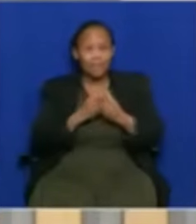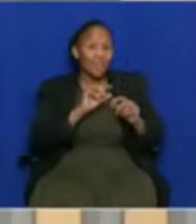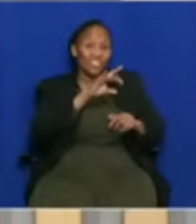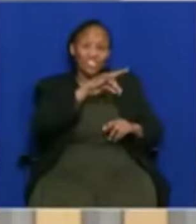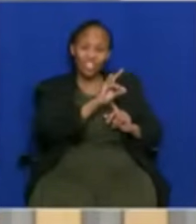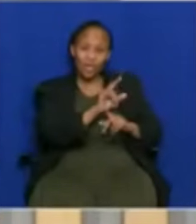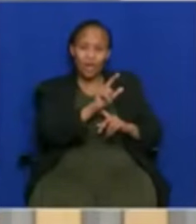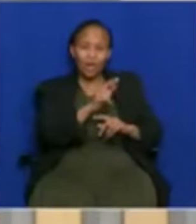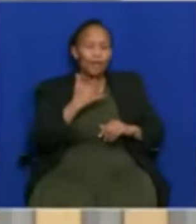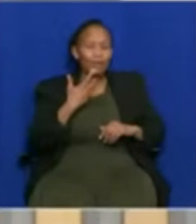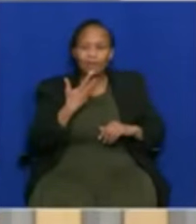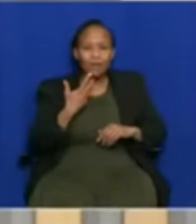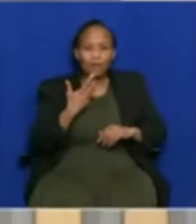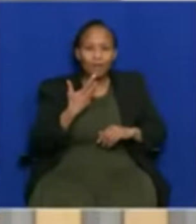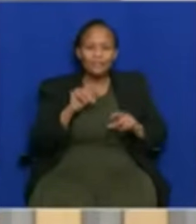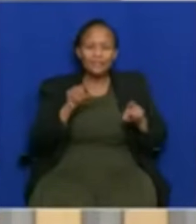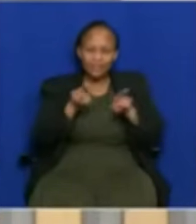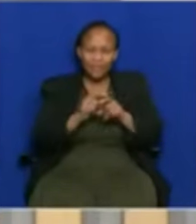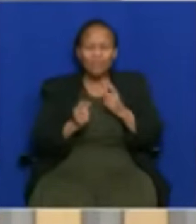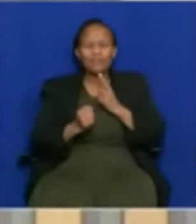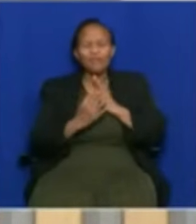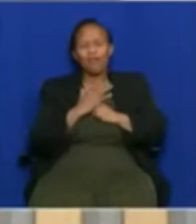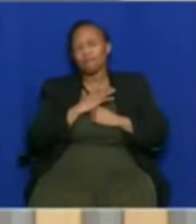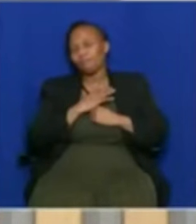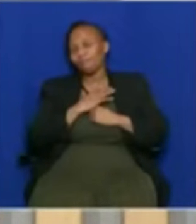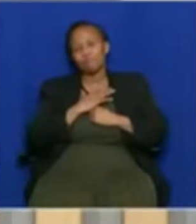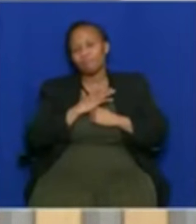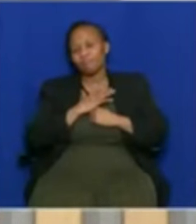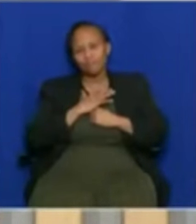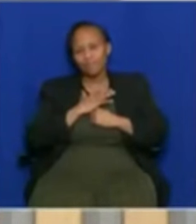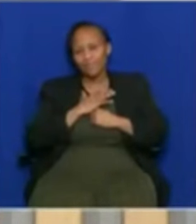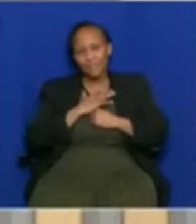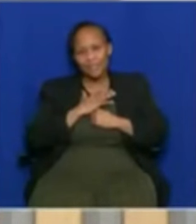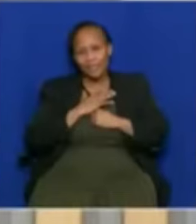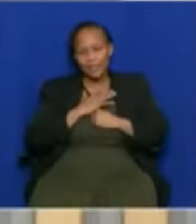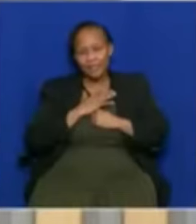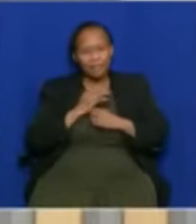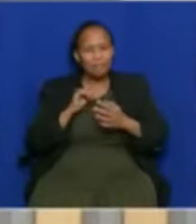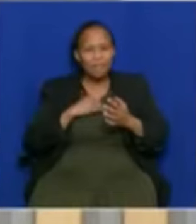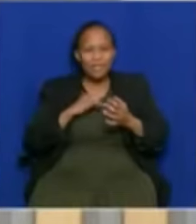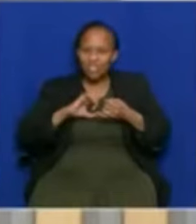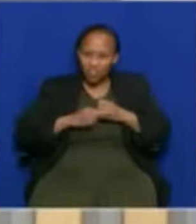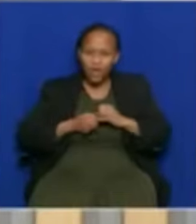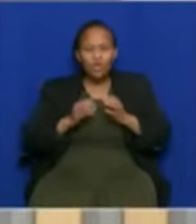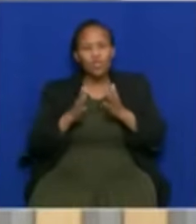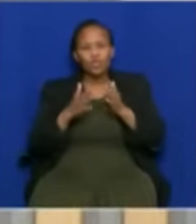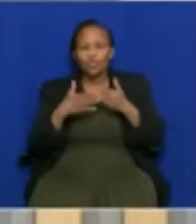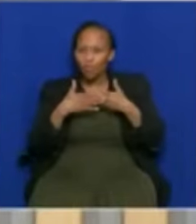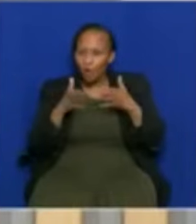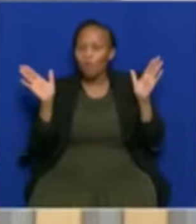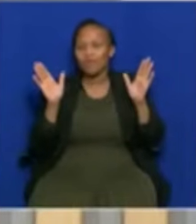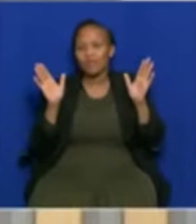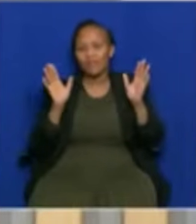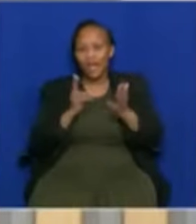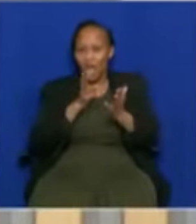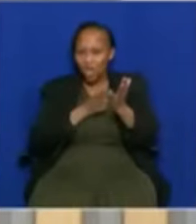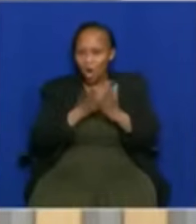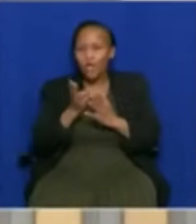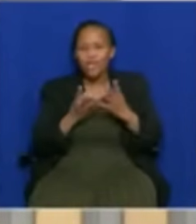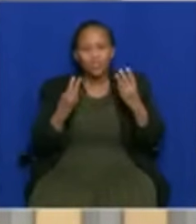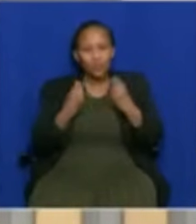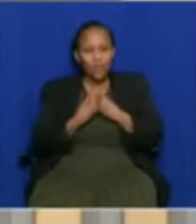me. I'm trying to be open and honest with the Commission. But every day I go